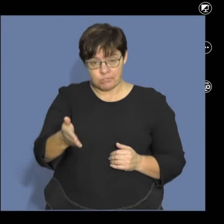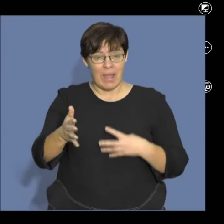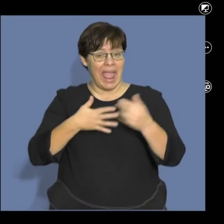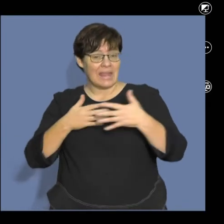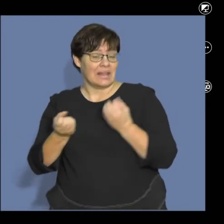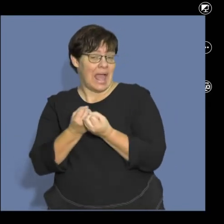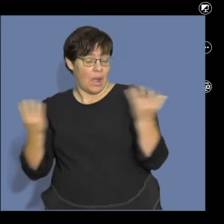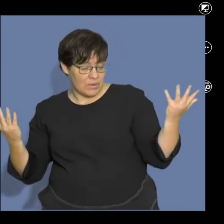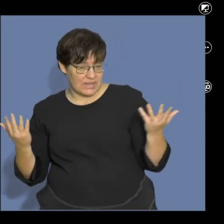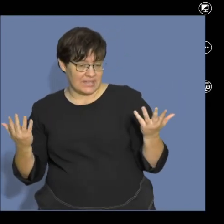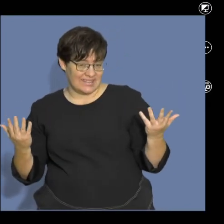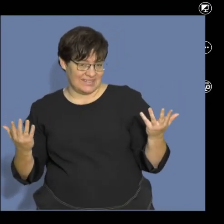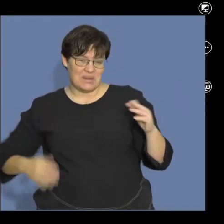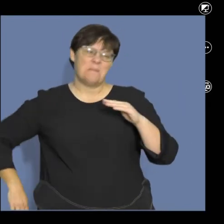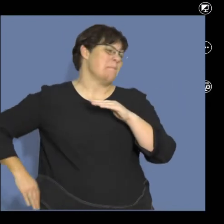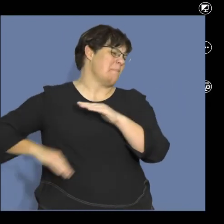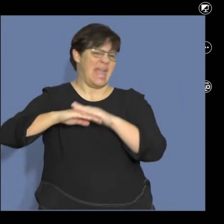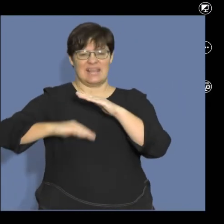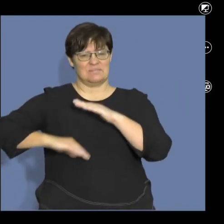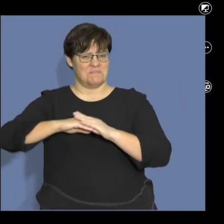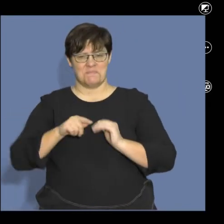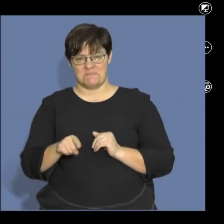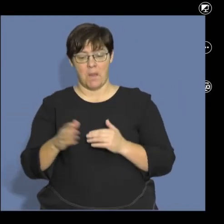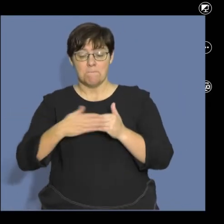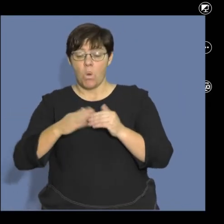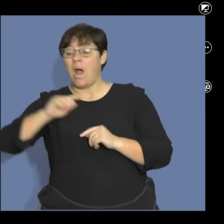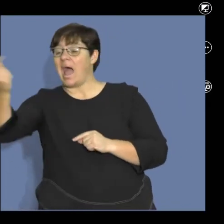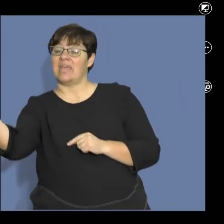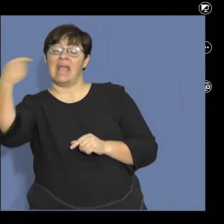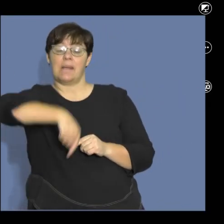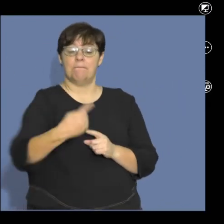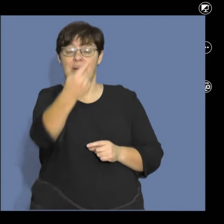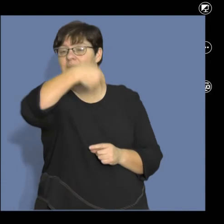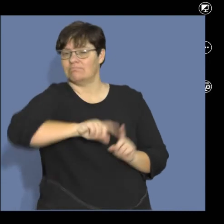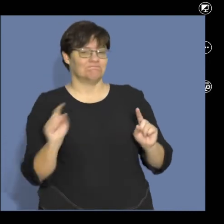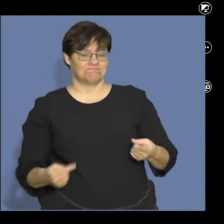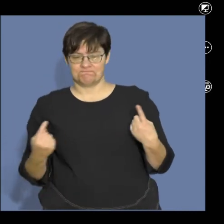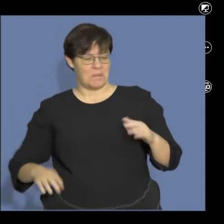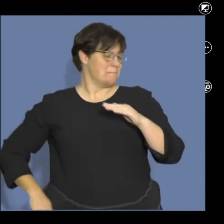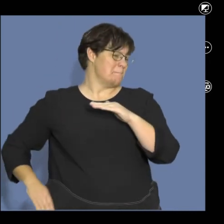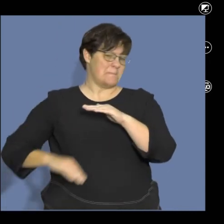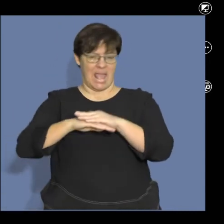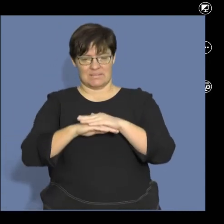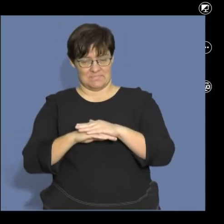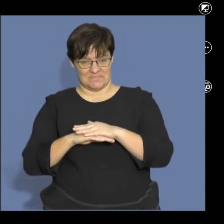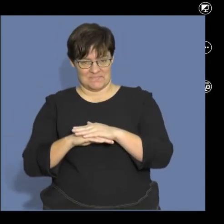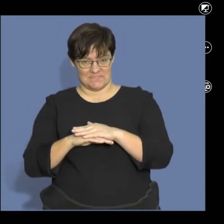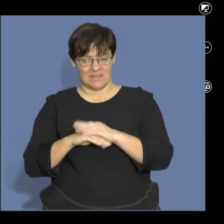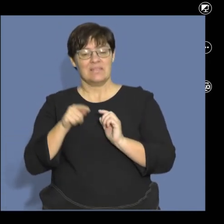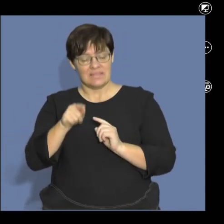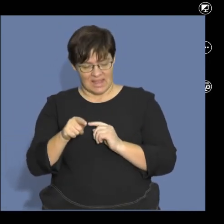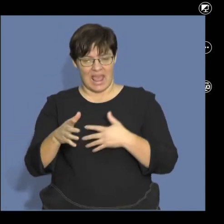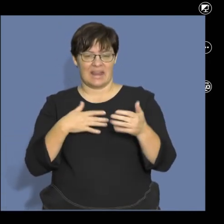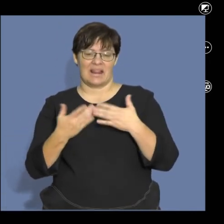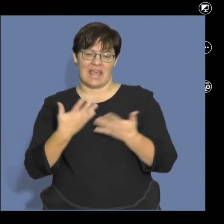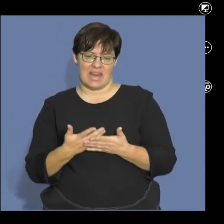looking at an ecosystem, is the maximum number of individuals of our population that